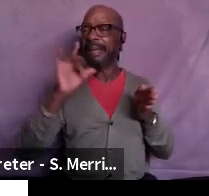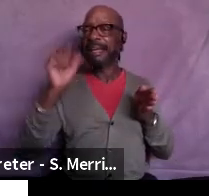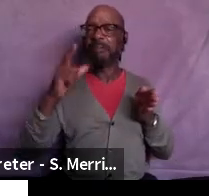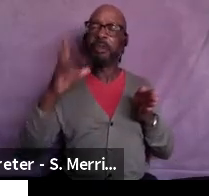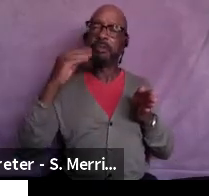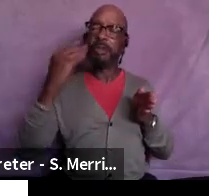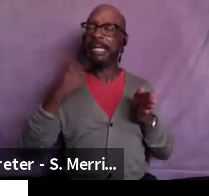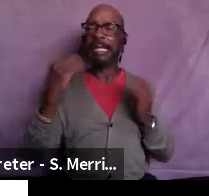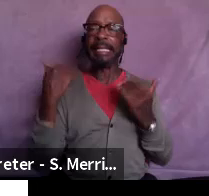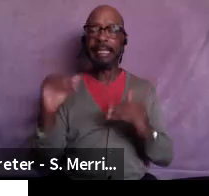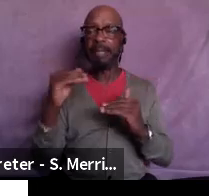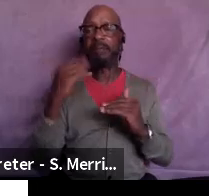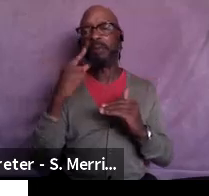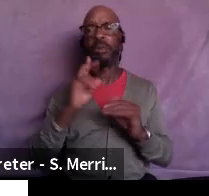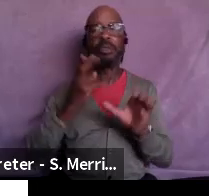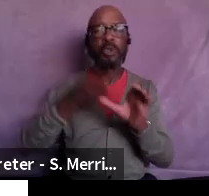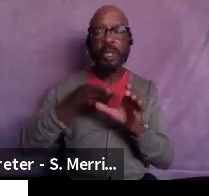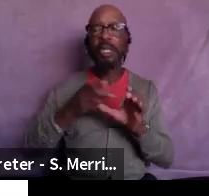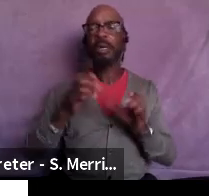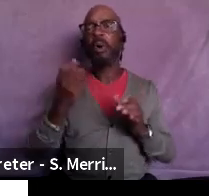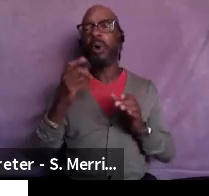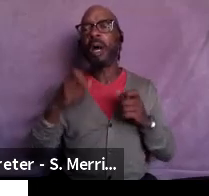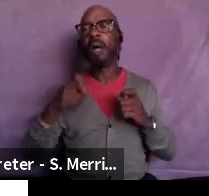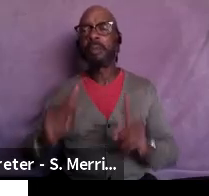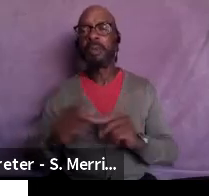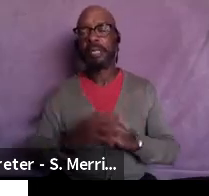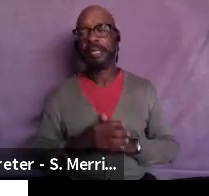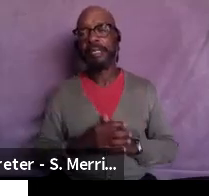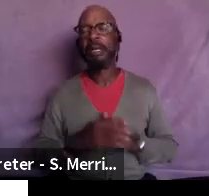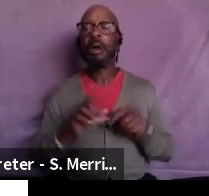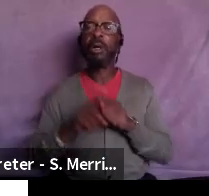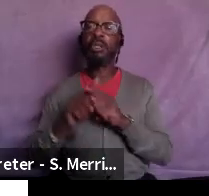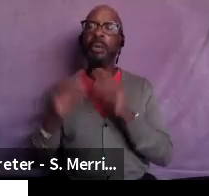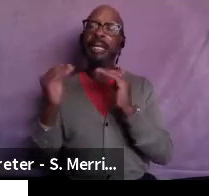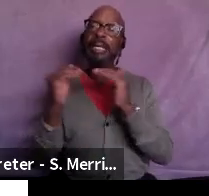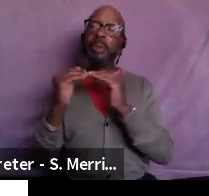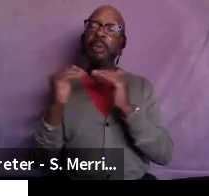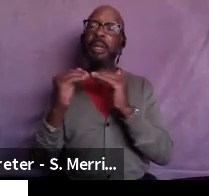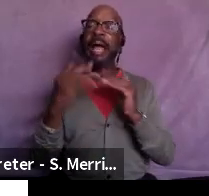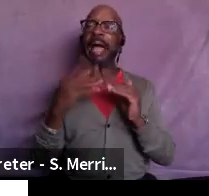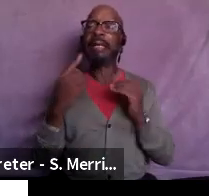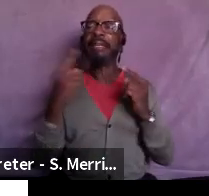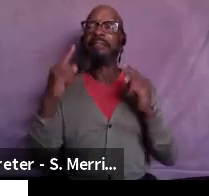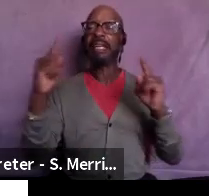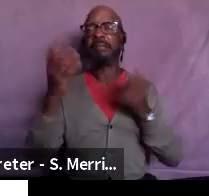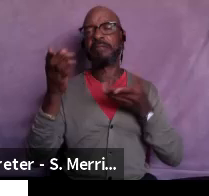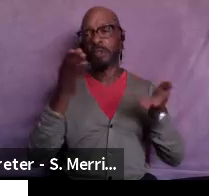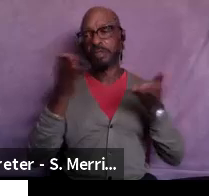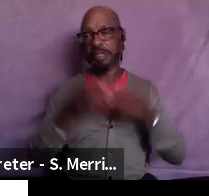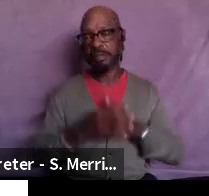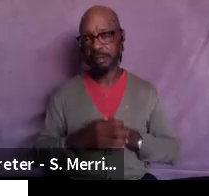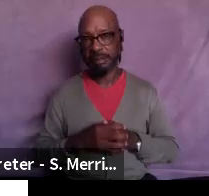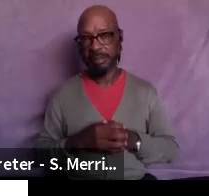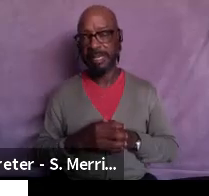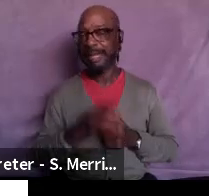or opportunity. It also requires equal and effective services. They're not required